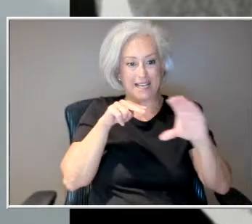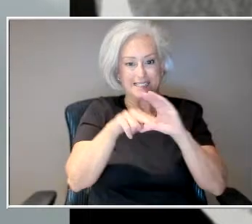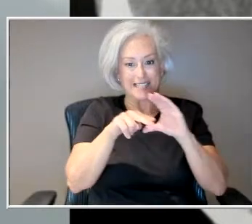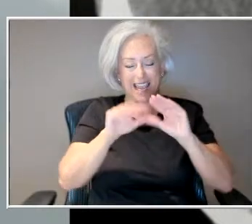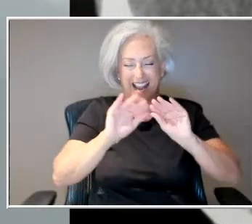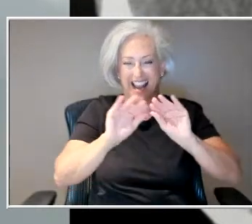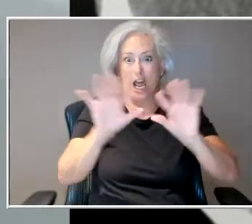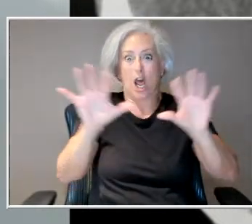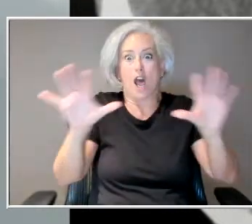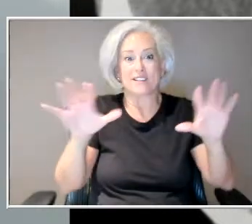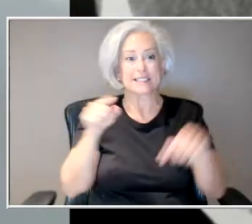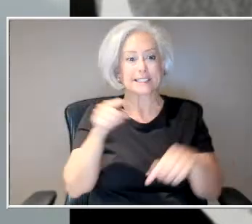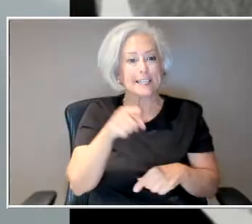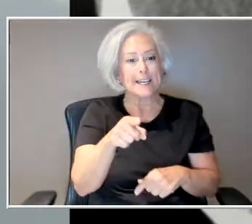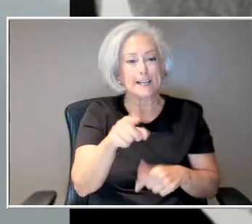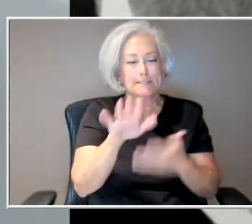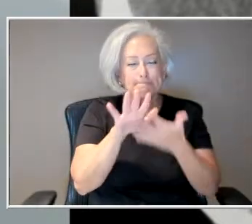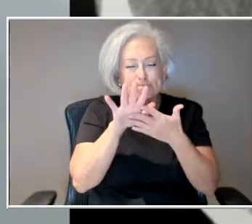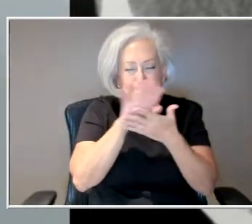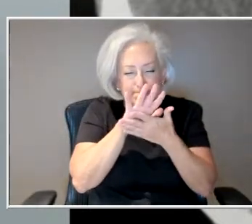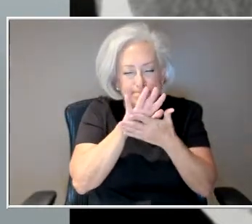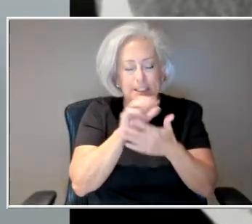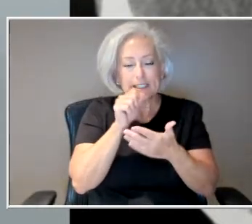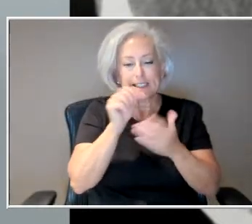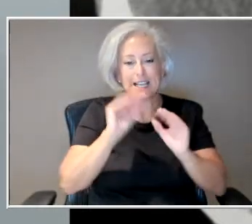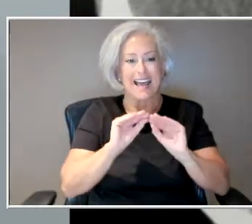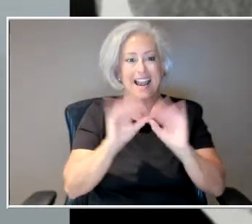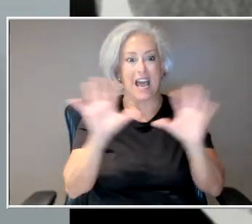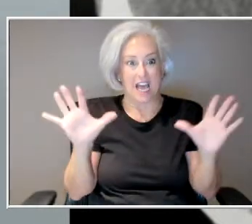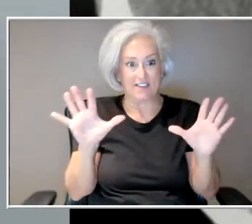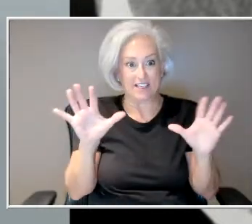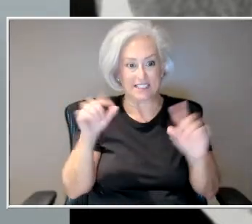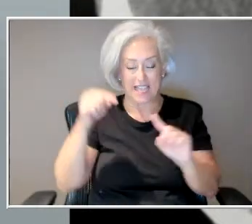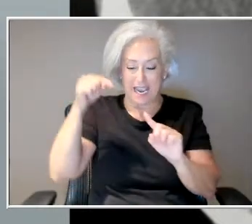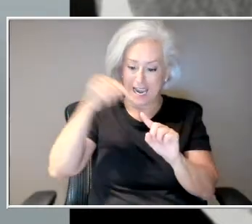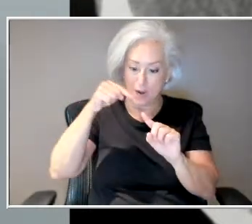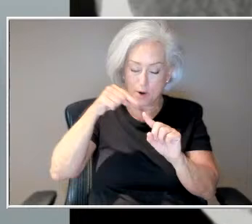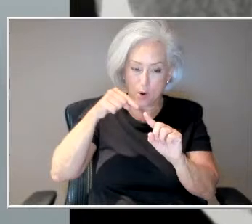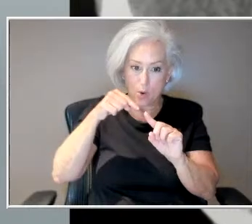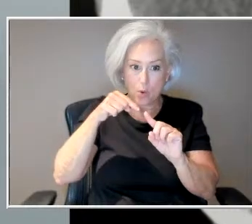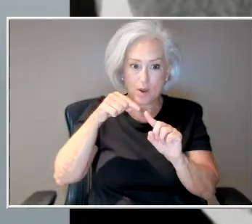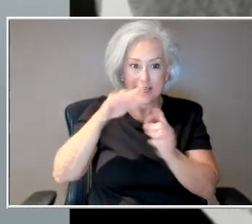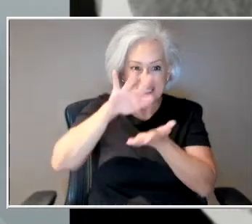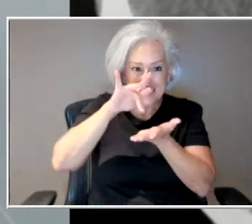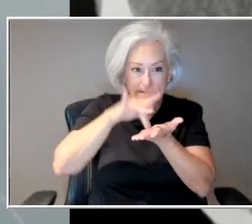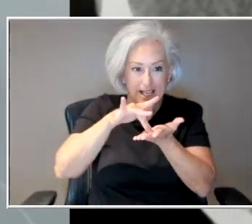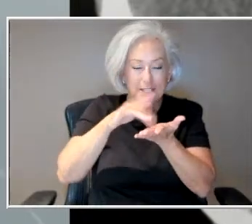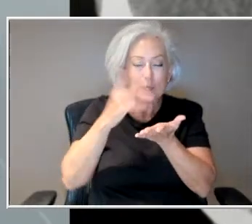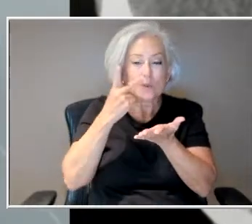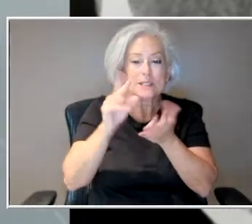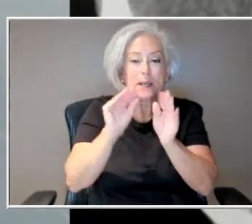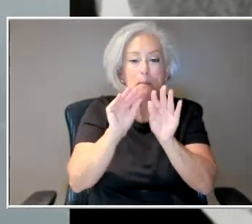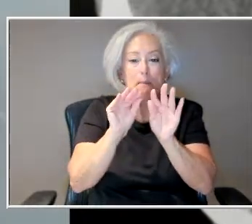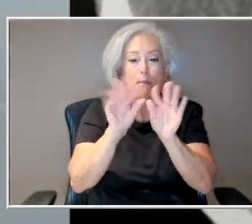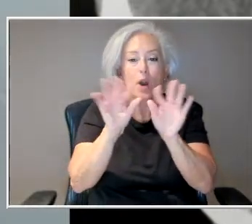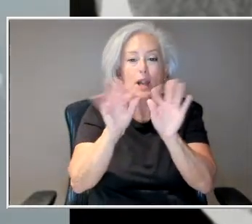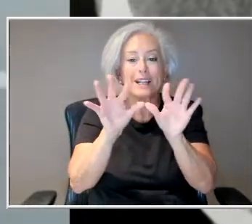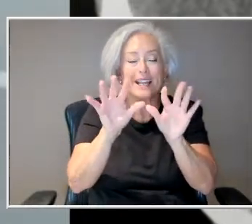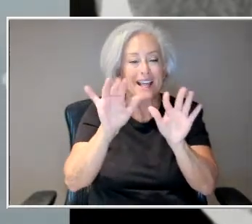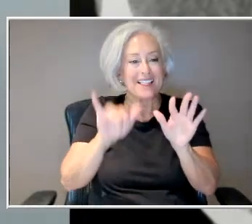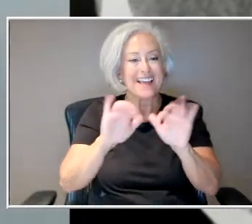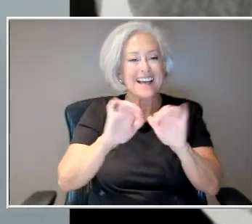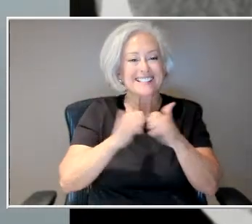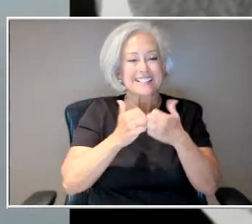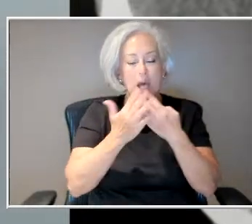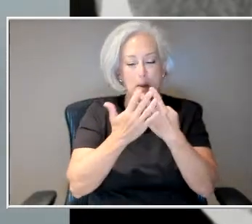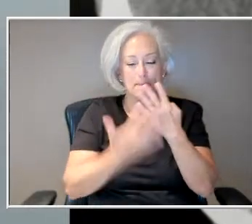obvious here. The arrow is pointing to a central location of brightness. That's how blood appears on a CT scan. It's